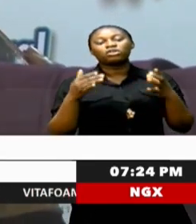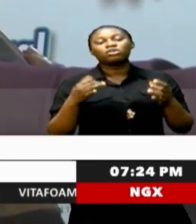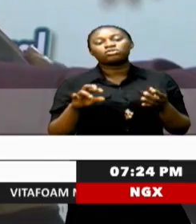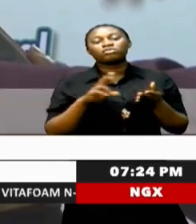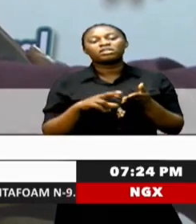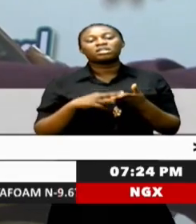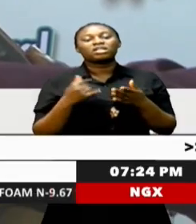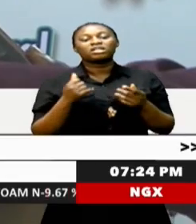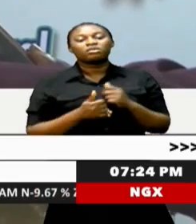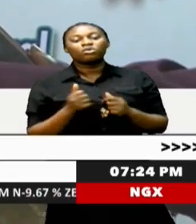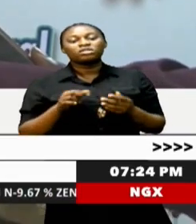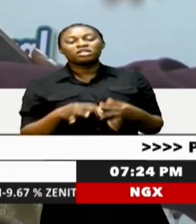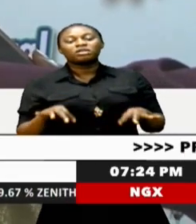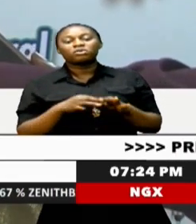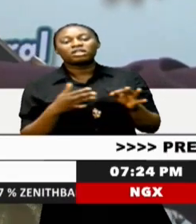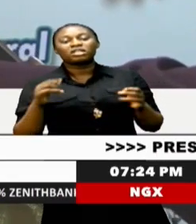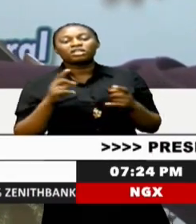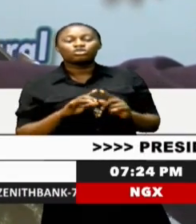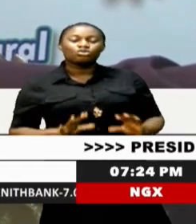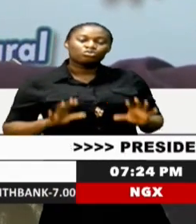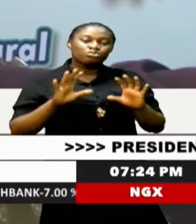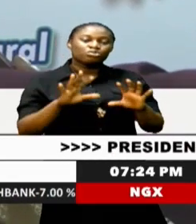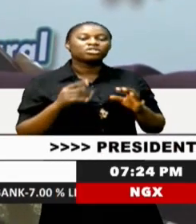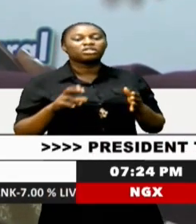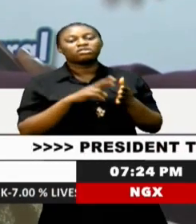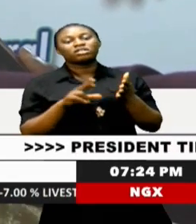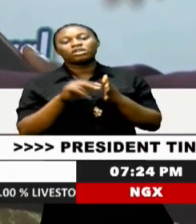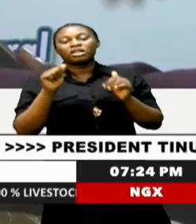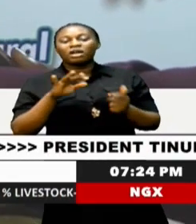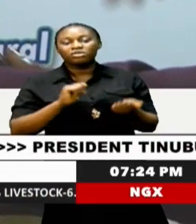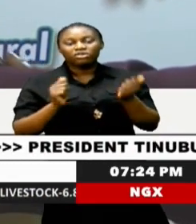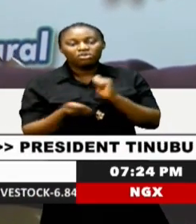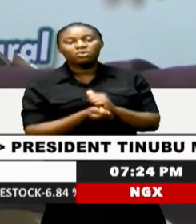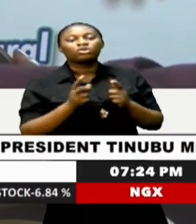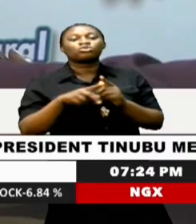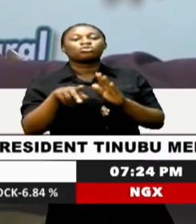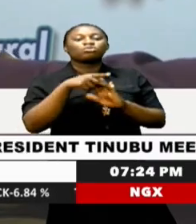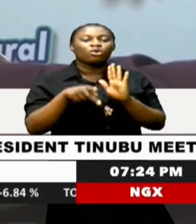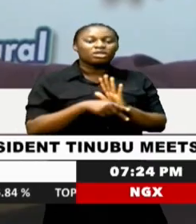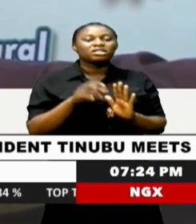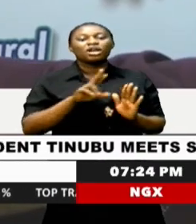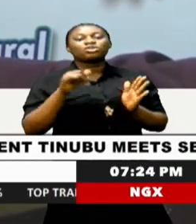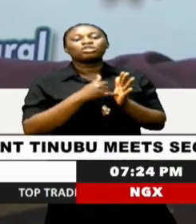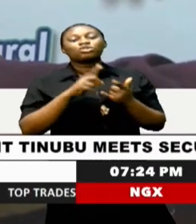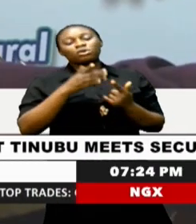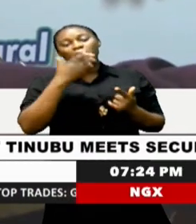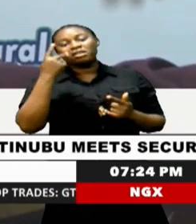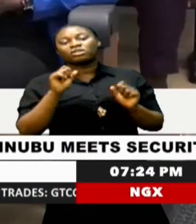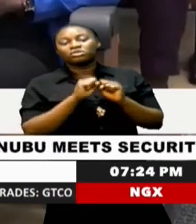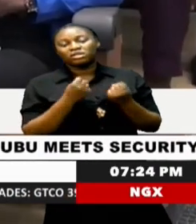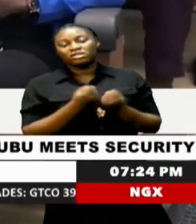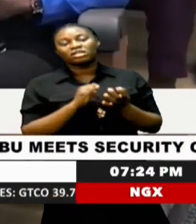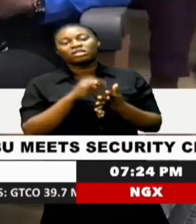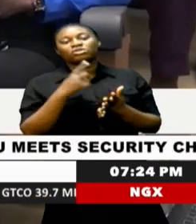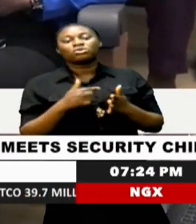most important thing is to push out that research so that it can be converted to policy and used to better the society. And that's what we are doing.